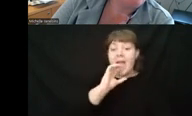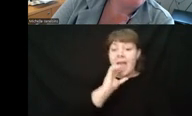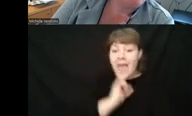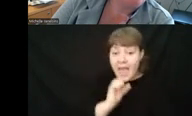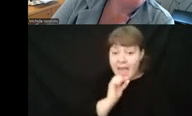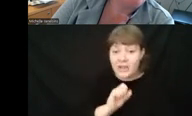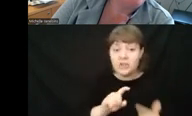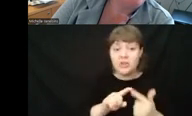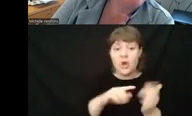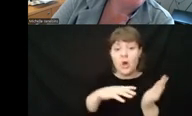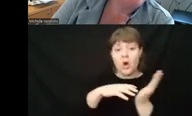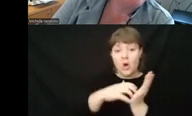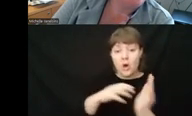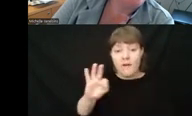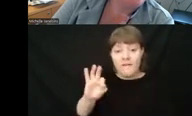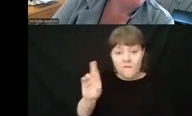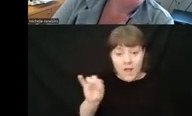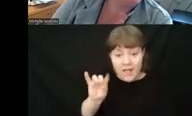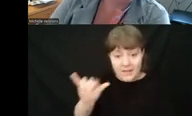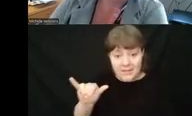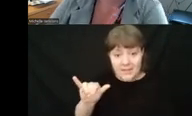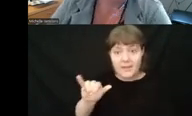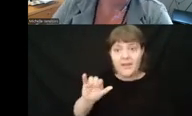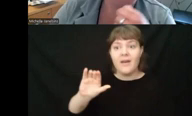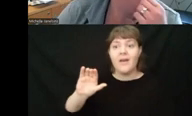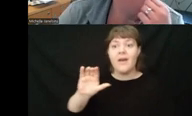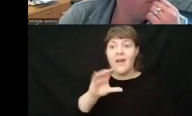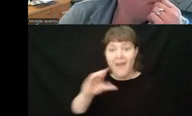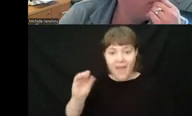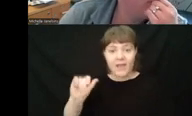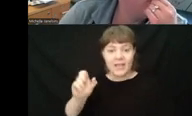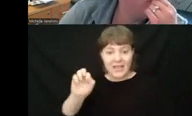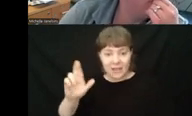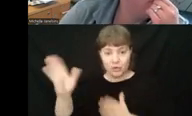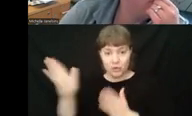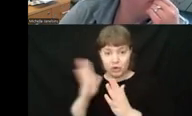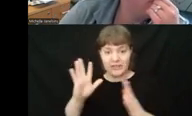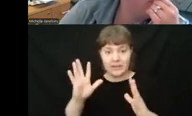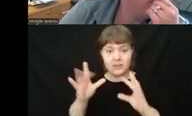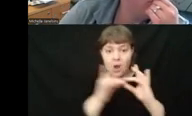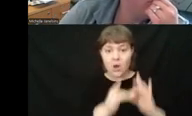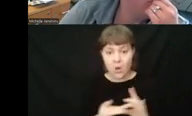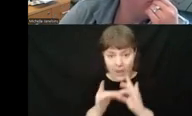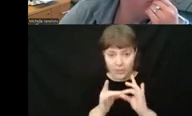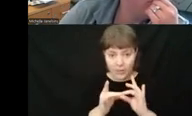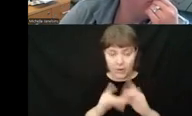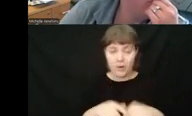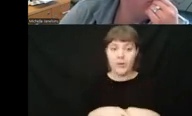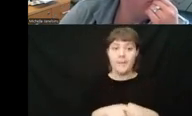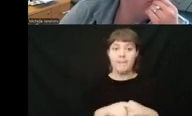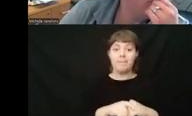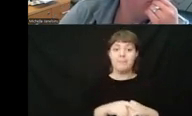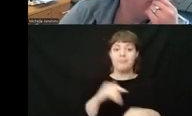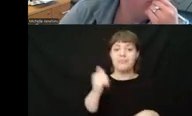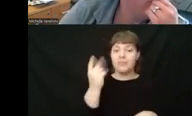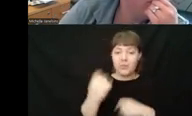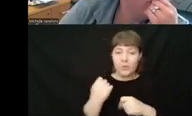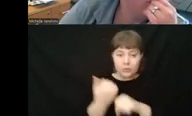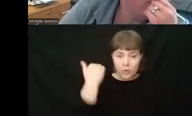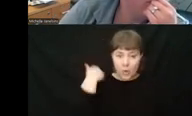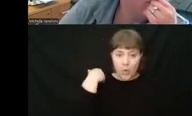frailty, and cancer services go together. Um, a couple years ago, I completed